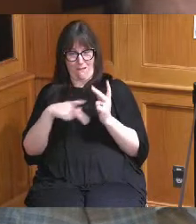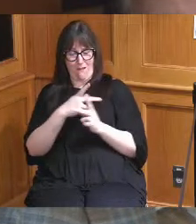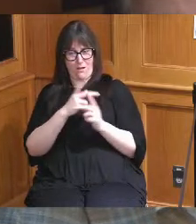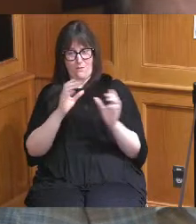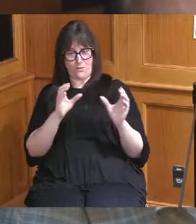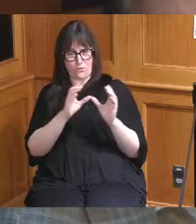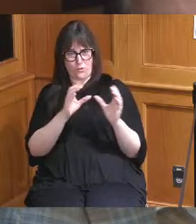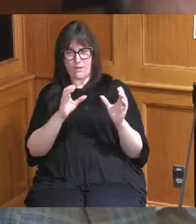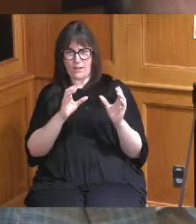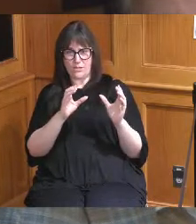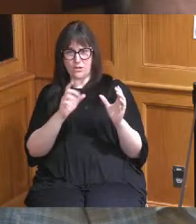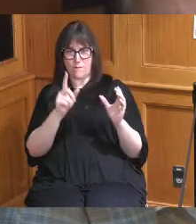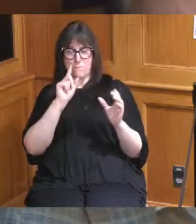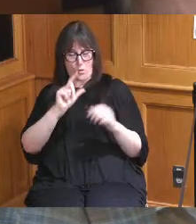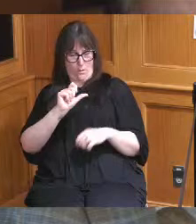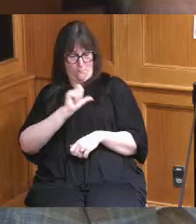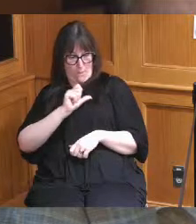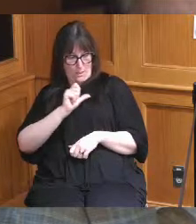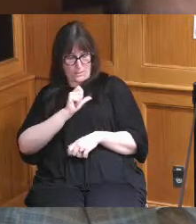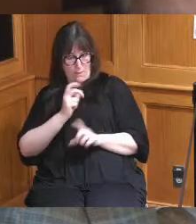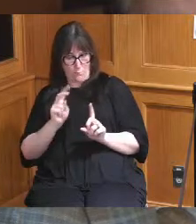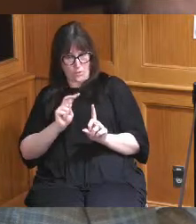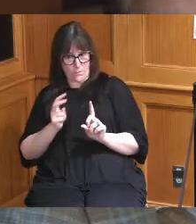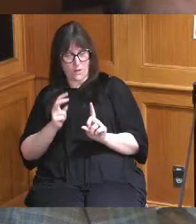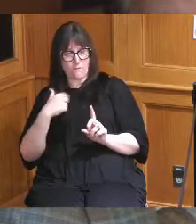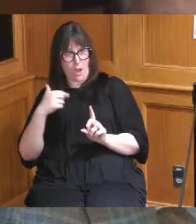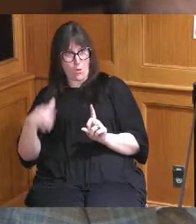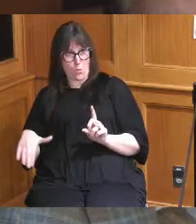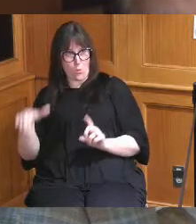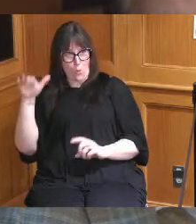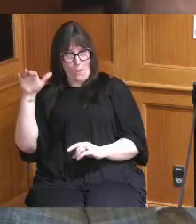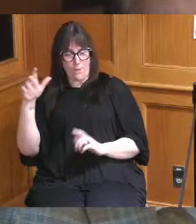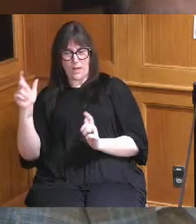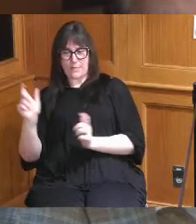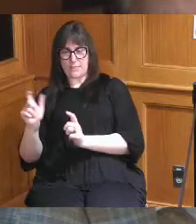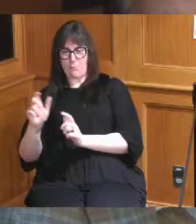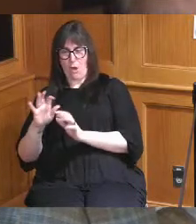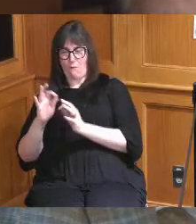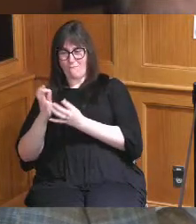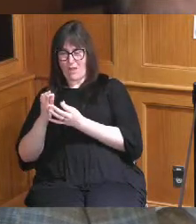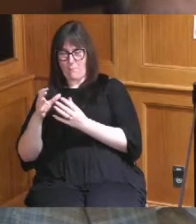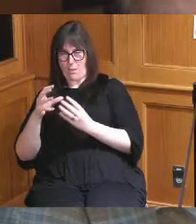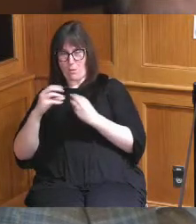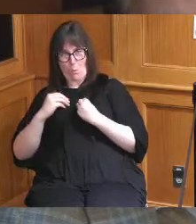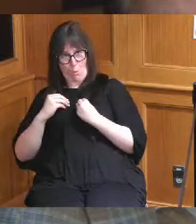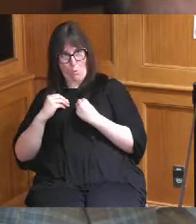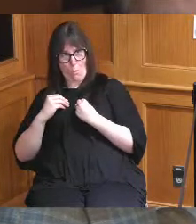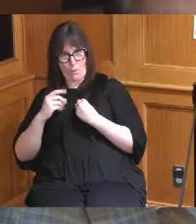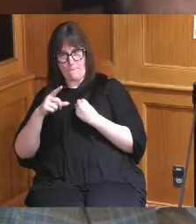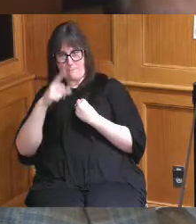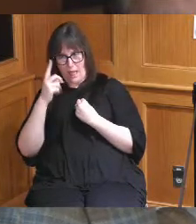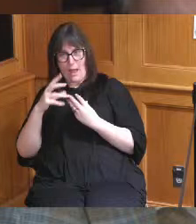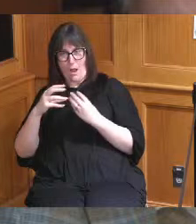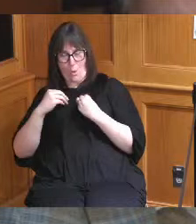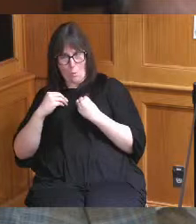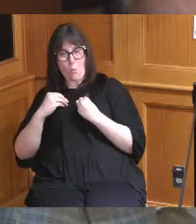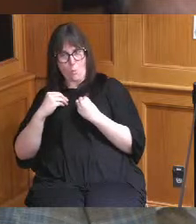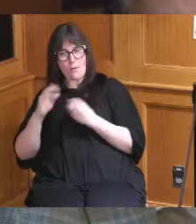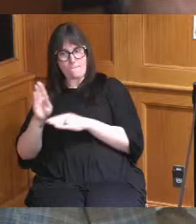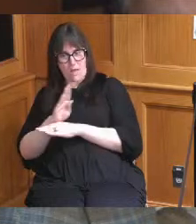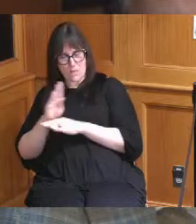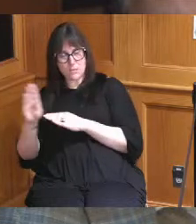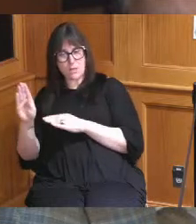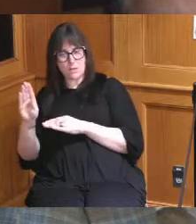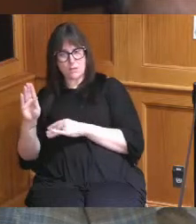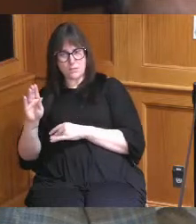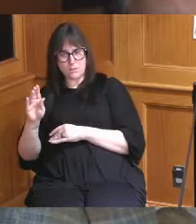as someone like myself growing up in a small family-owned, Black-owned business, you